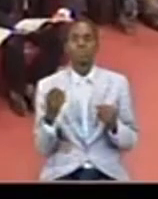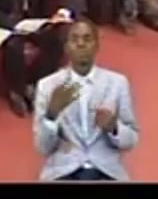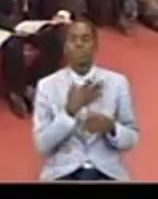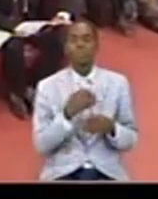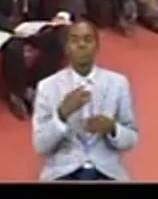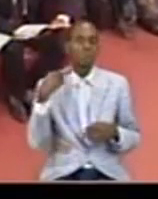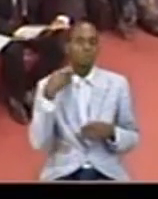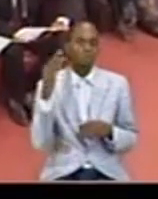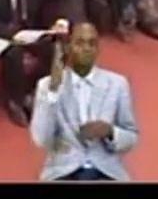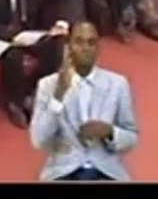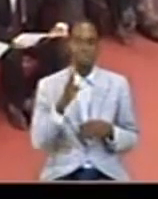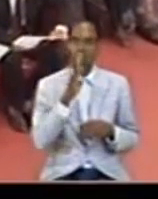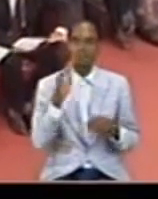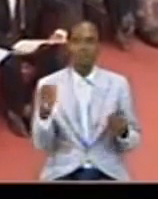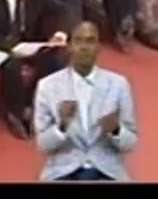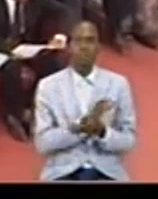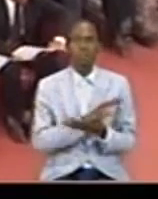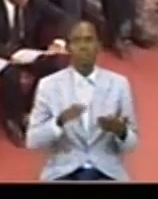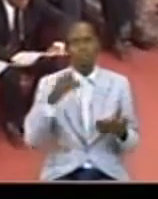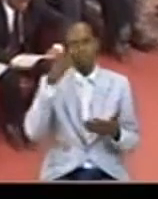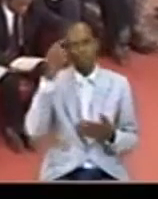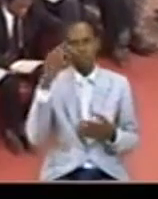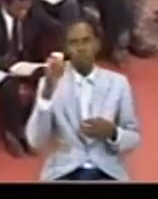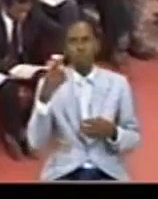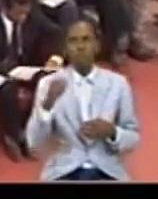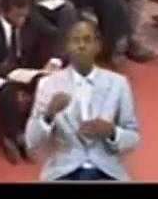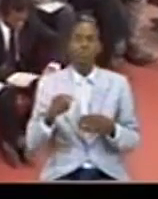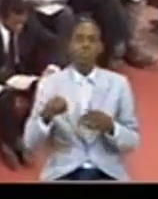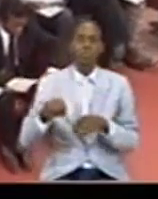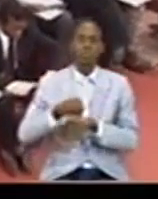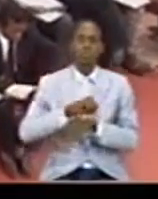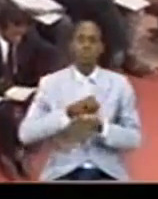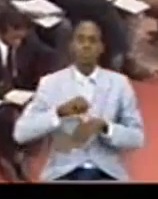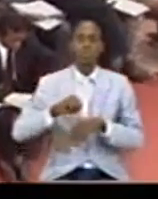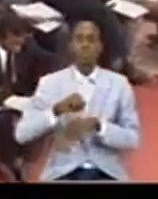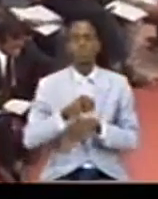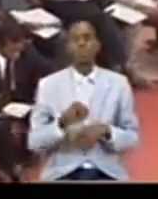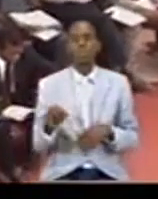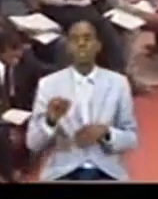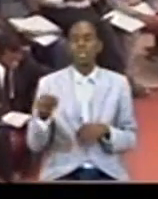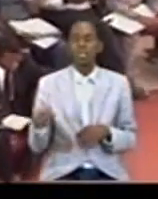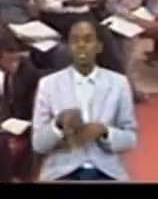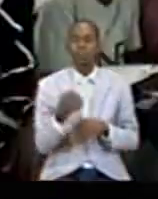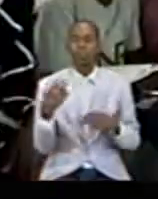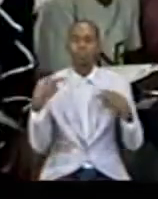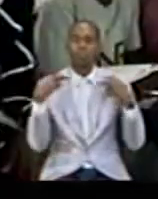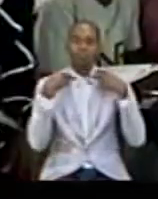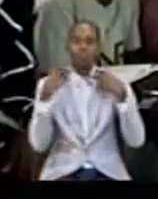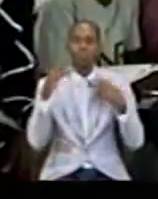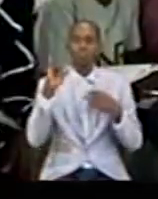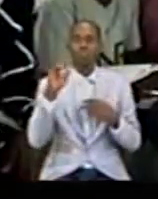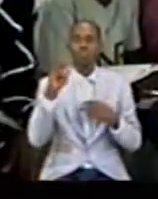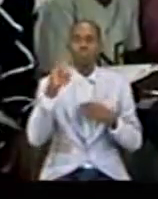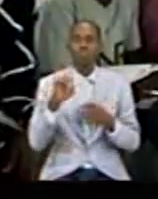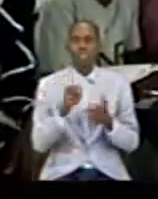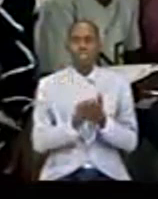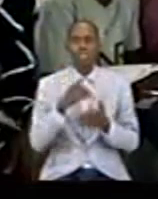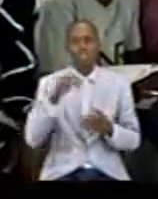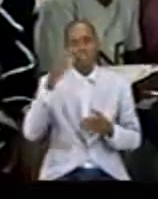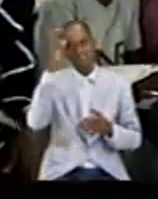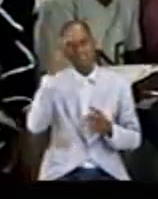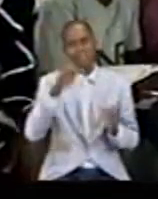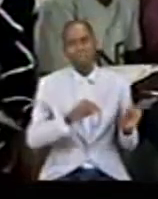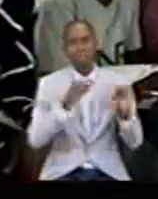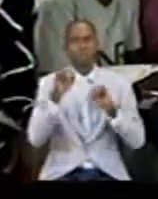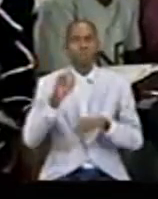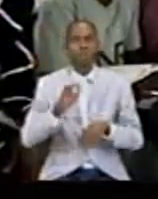destroyed because of the anointing. Any yoke the devil has put in your neck